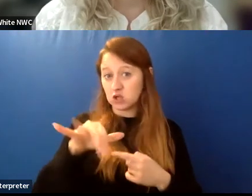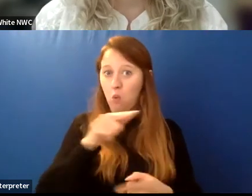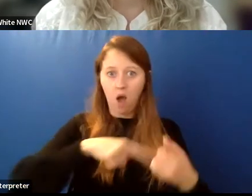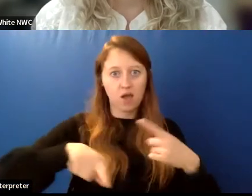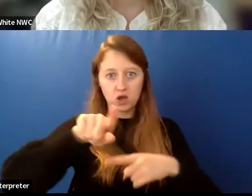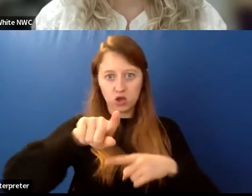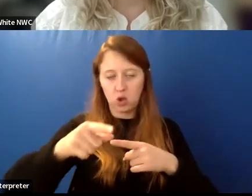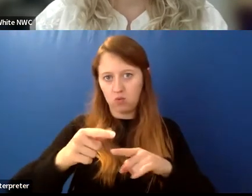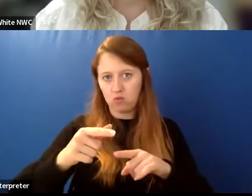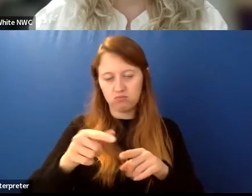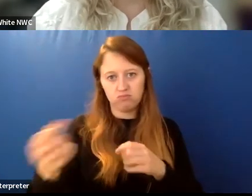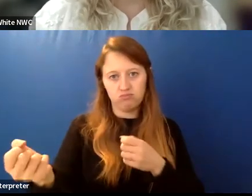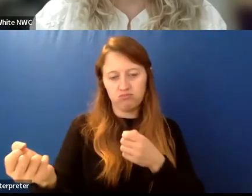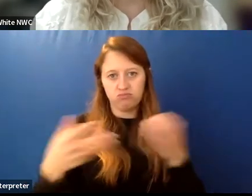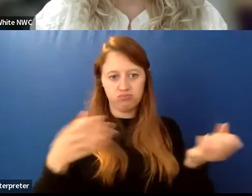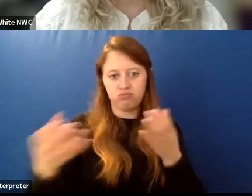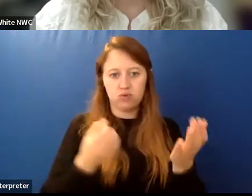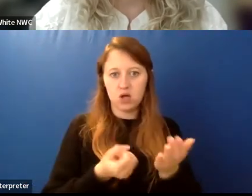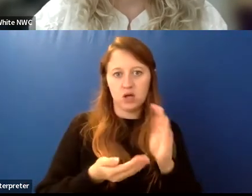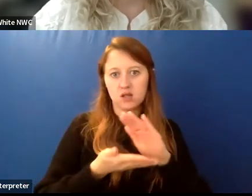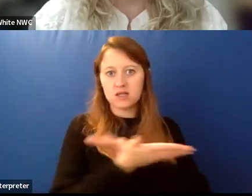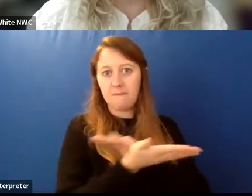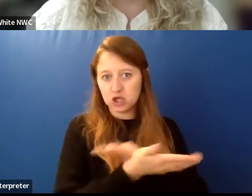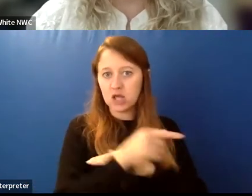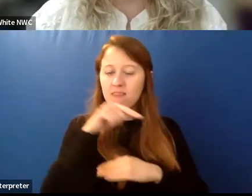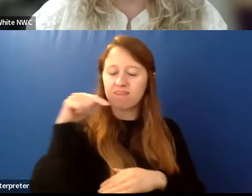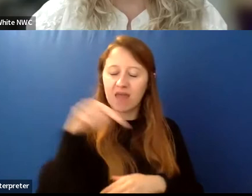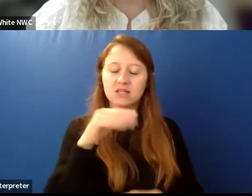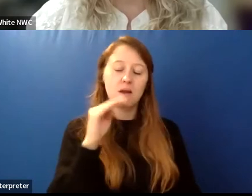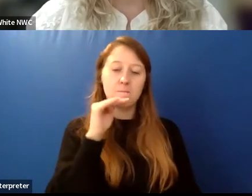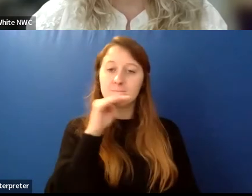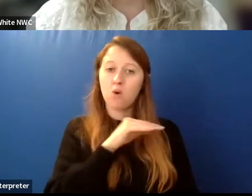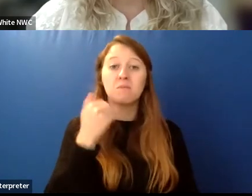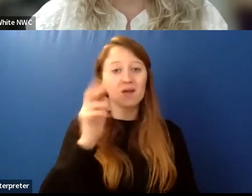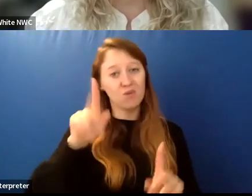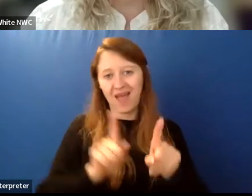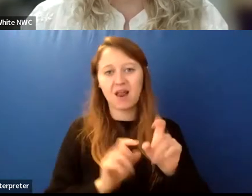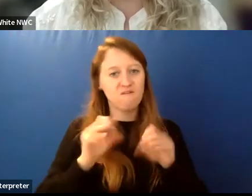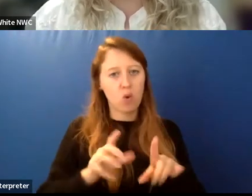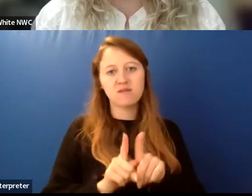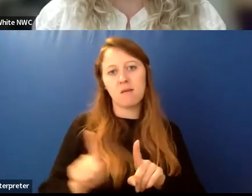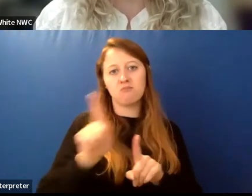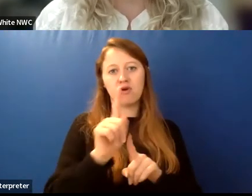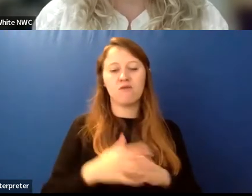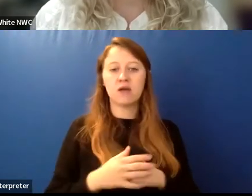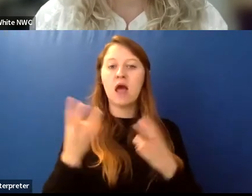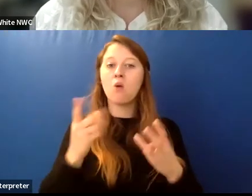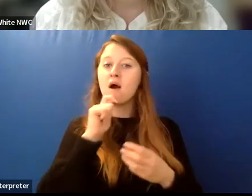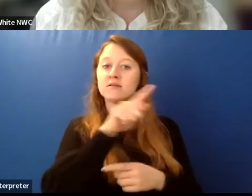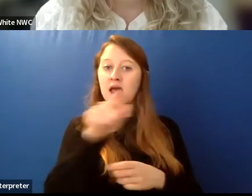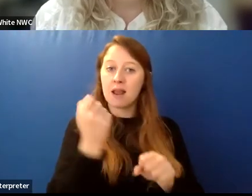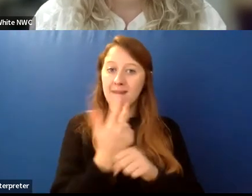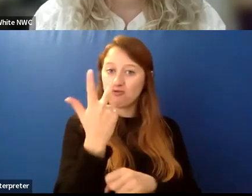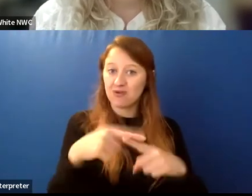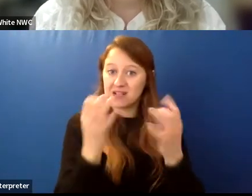law is worlds better than what was under the Eighth, but it could be improved. So I want to tell you about three groups of people who we